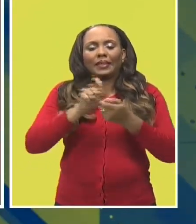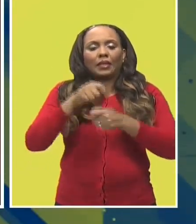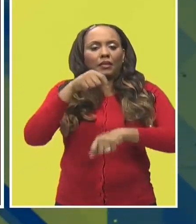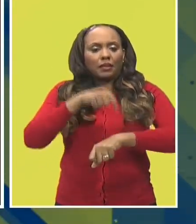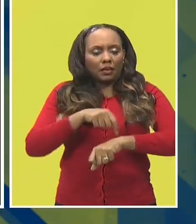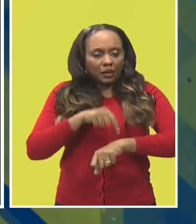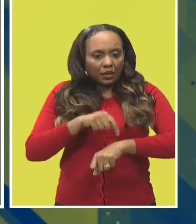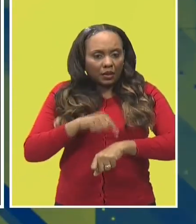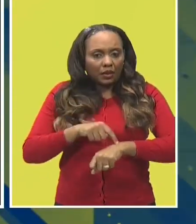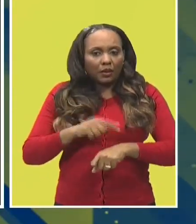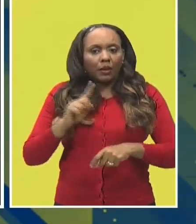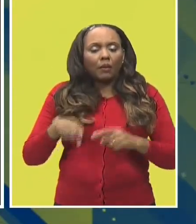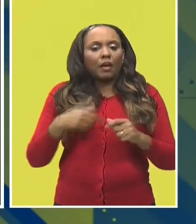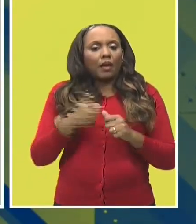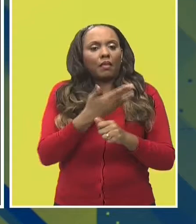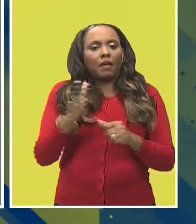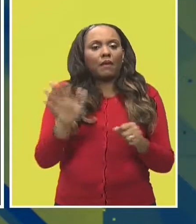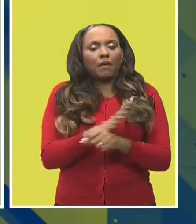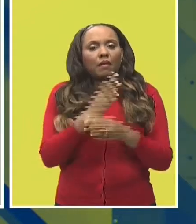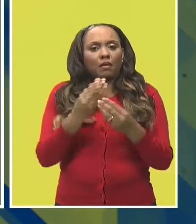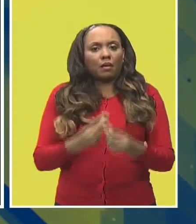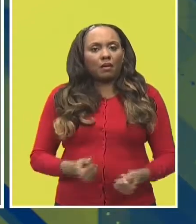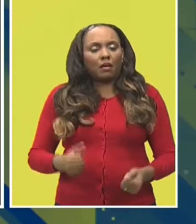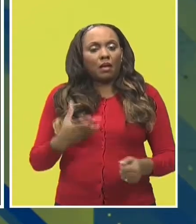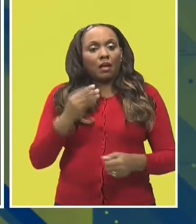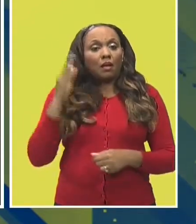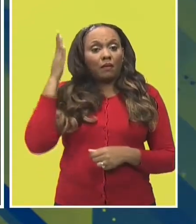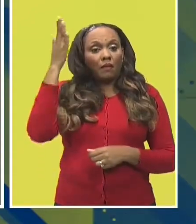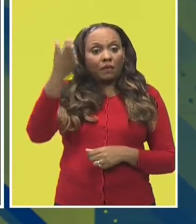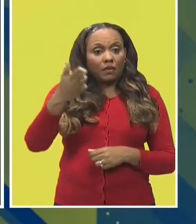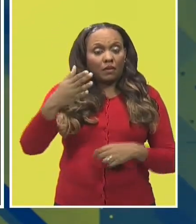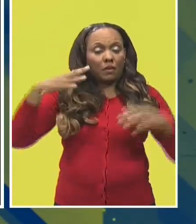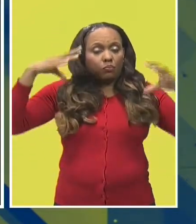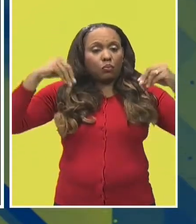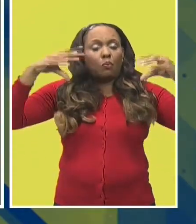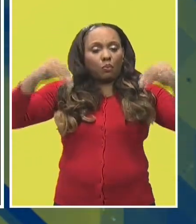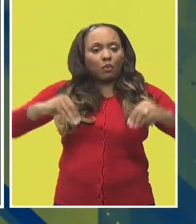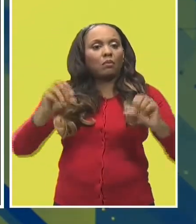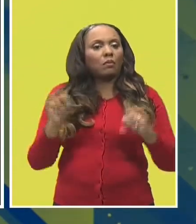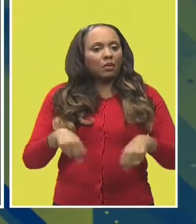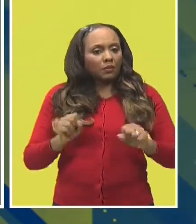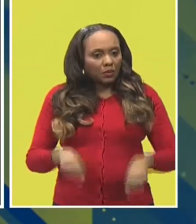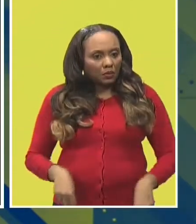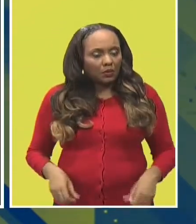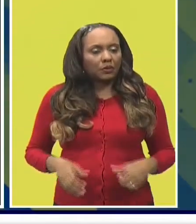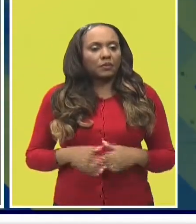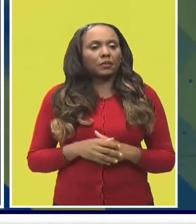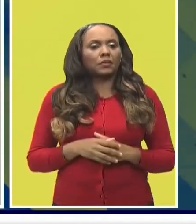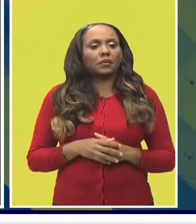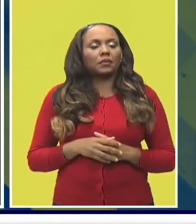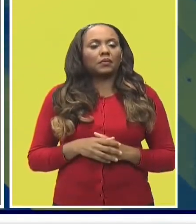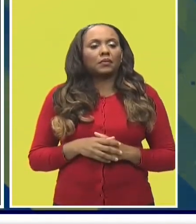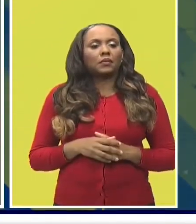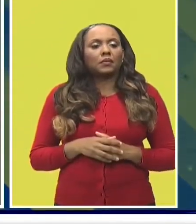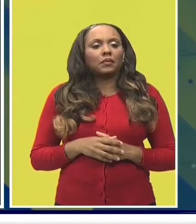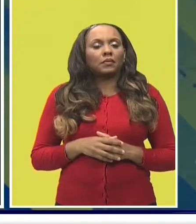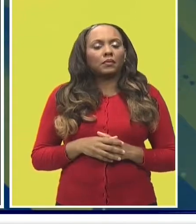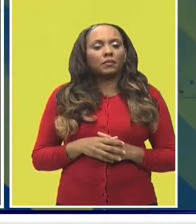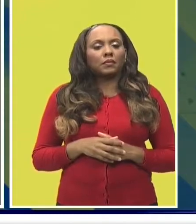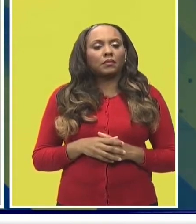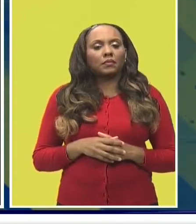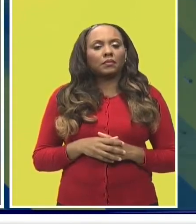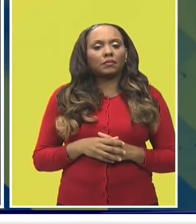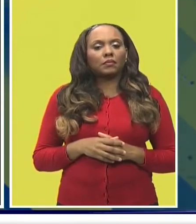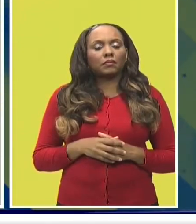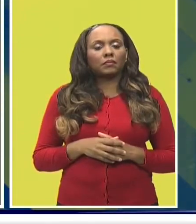issue would be totally resolved and that future outages are quite possible. A shipment of fuel is